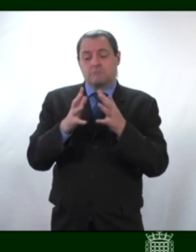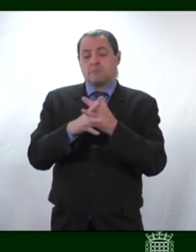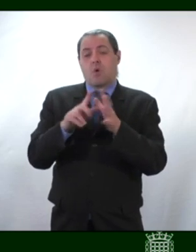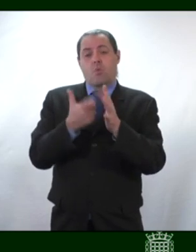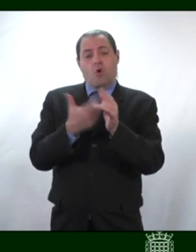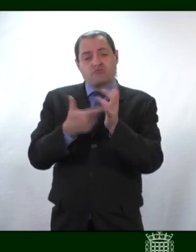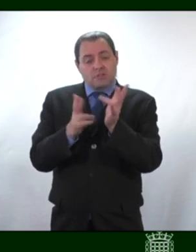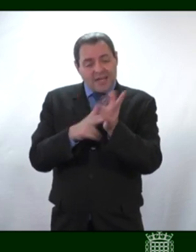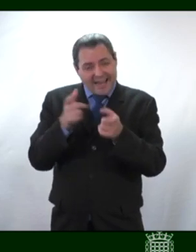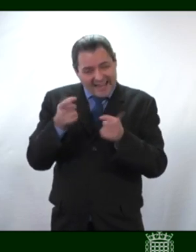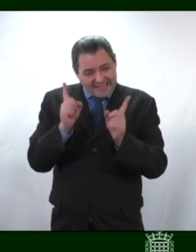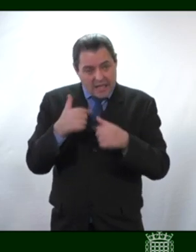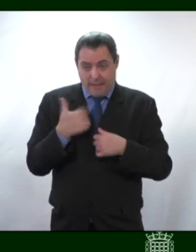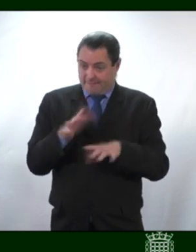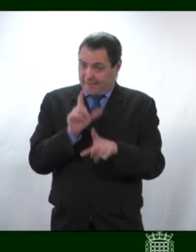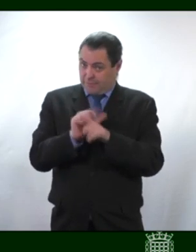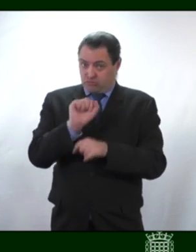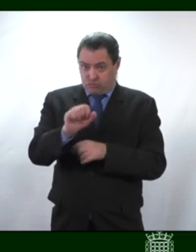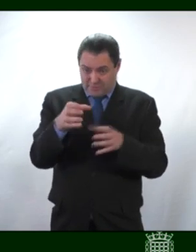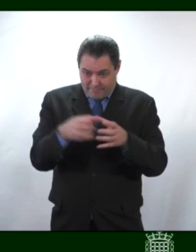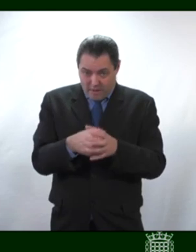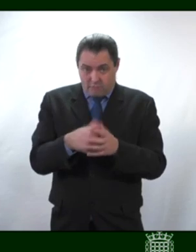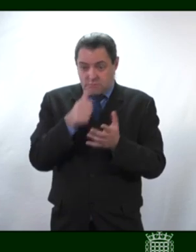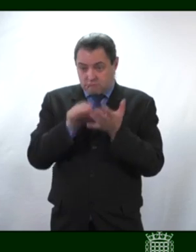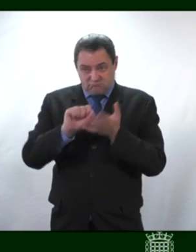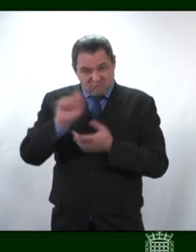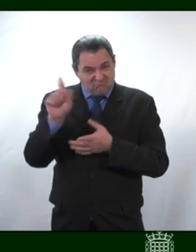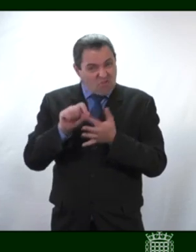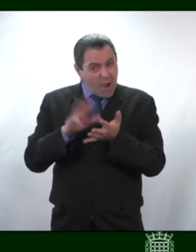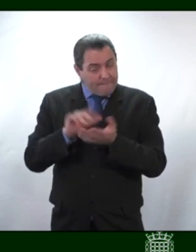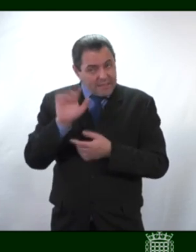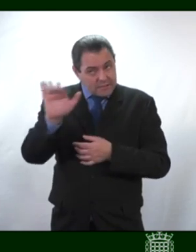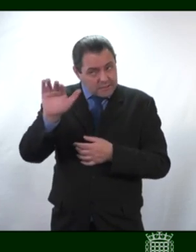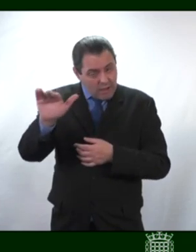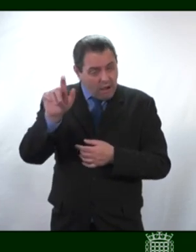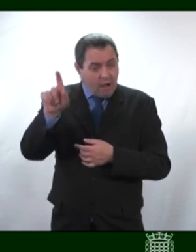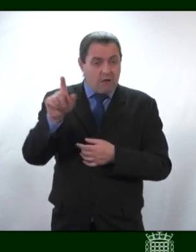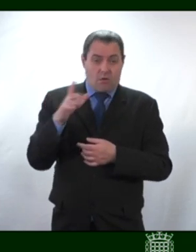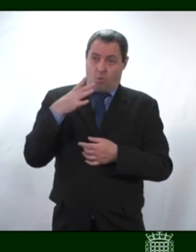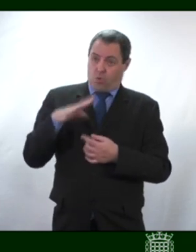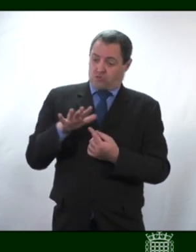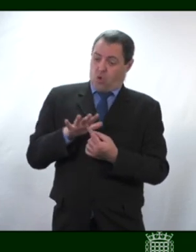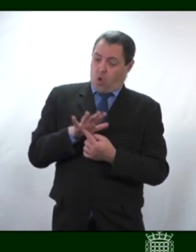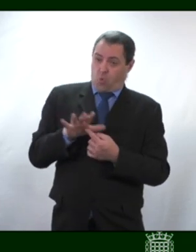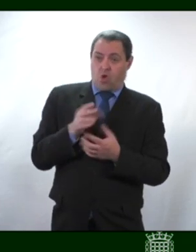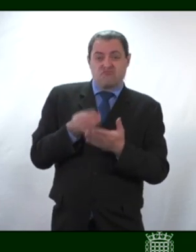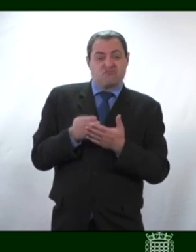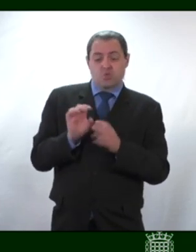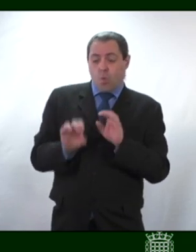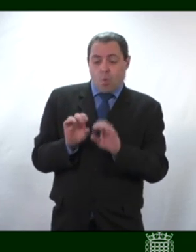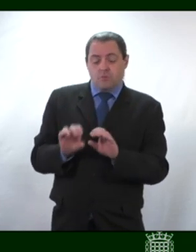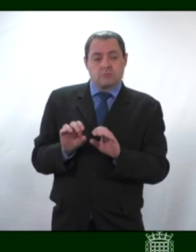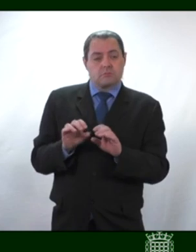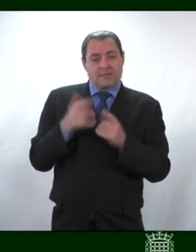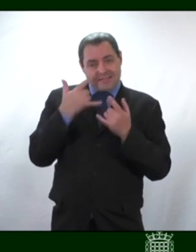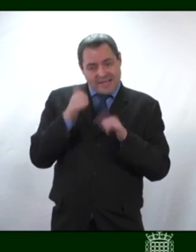met with the department, written to the Prime Minister, asking for local resources for a local test,